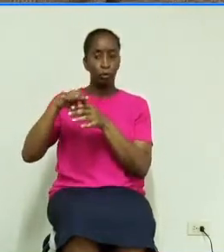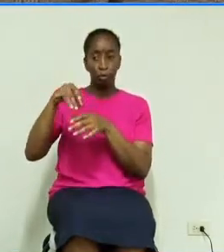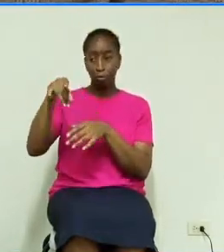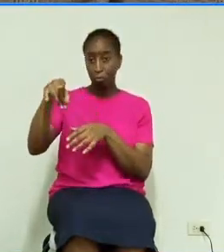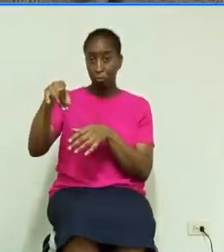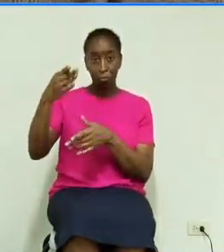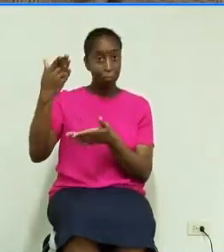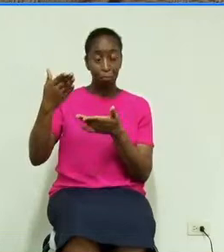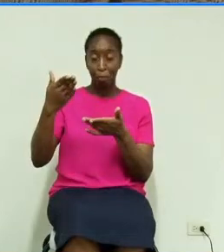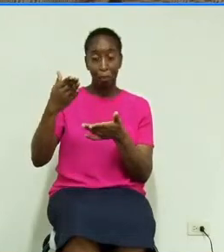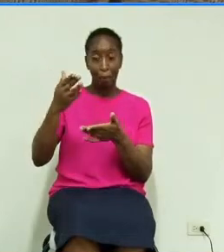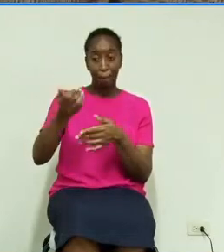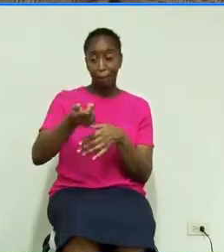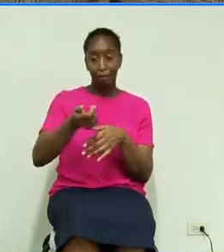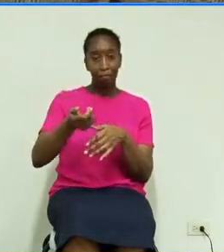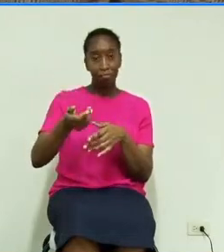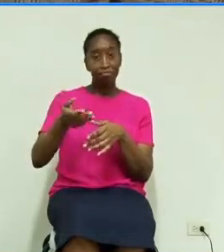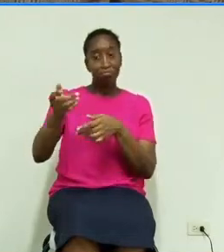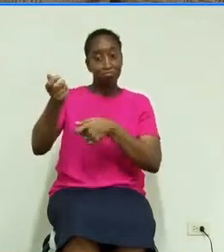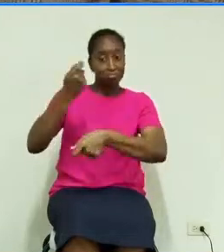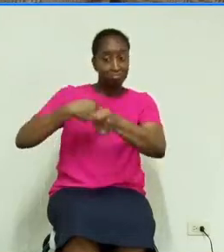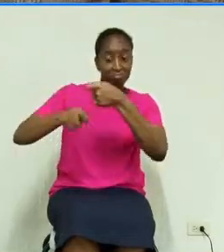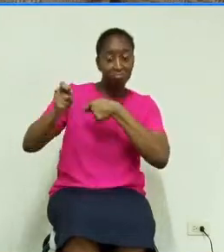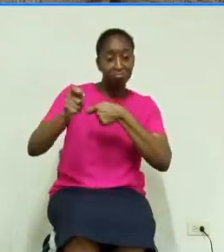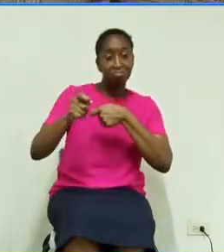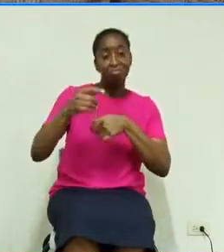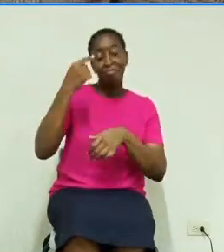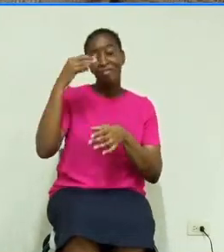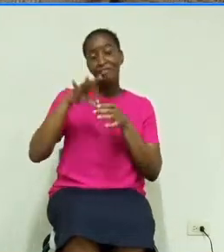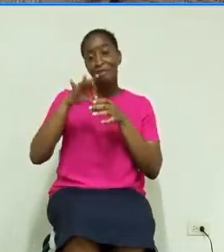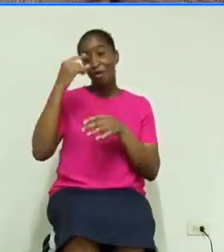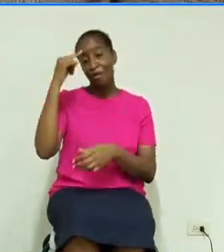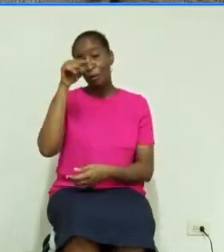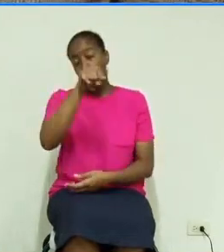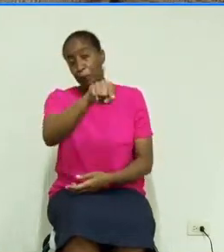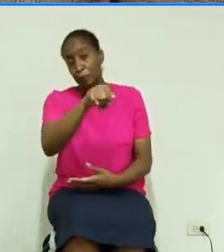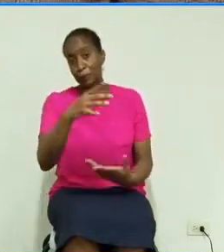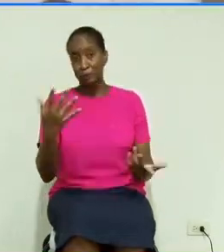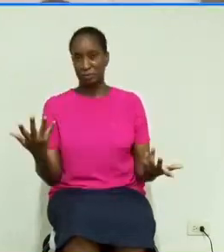obtains in the House, which obtains in the Senate.